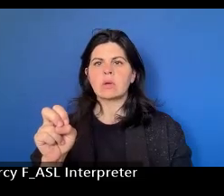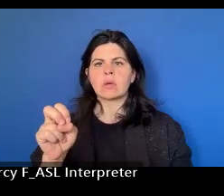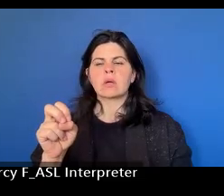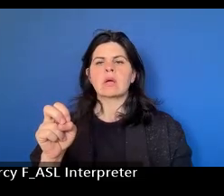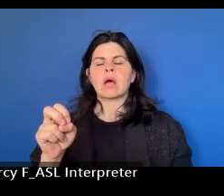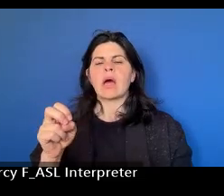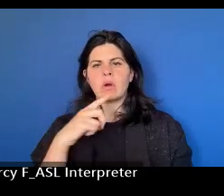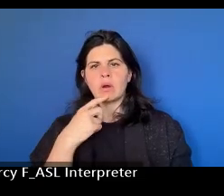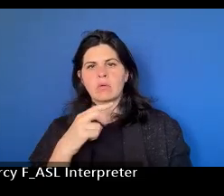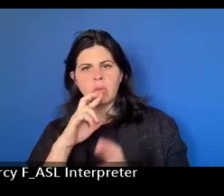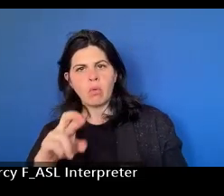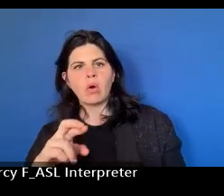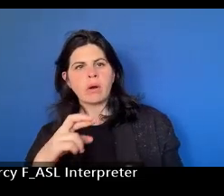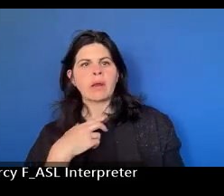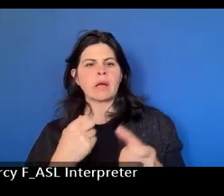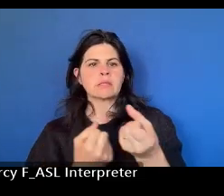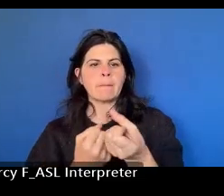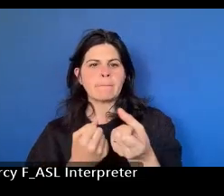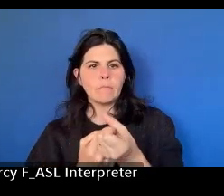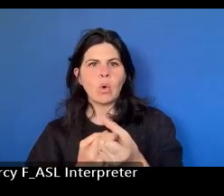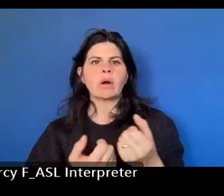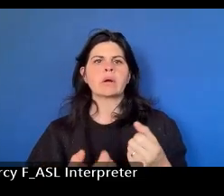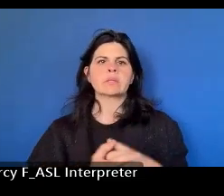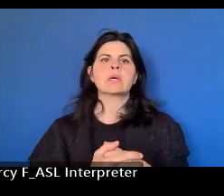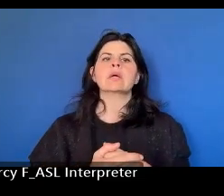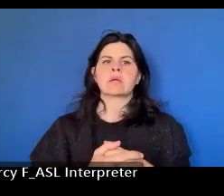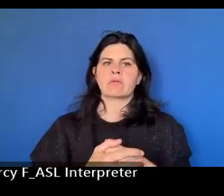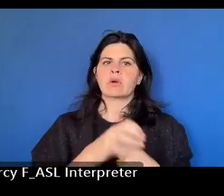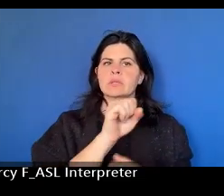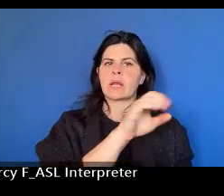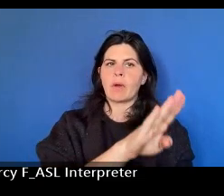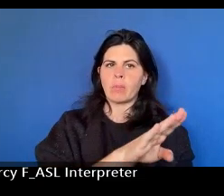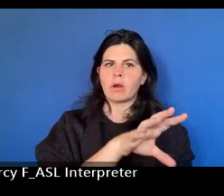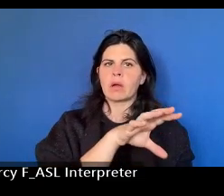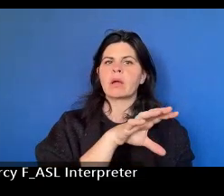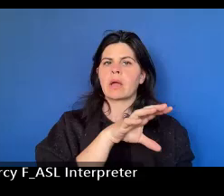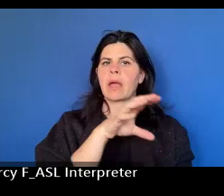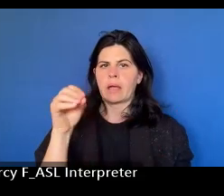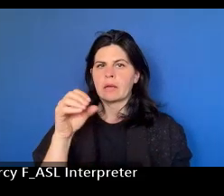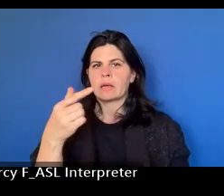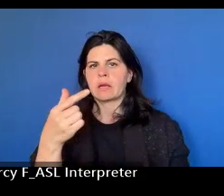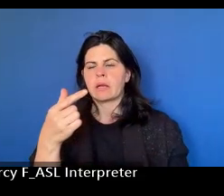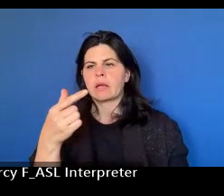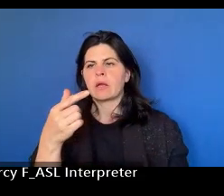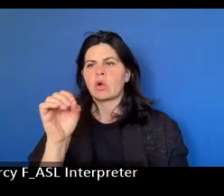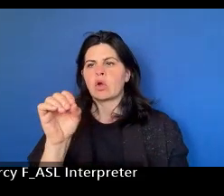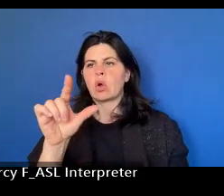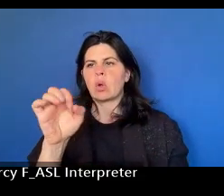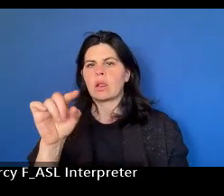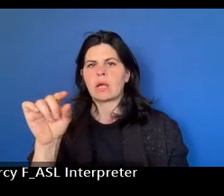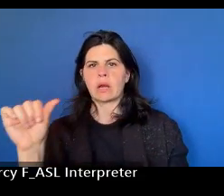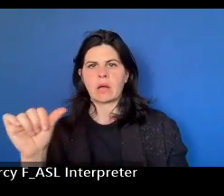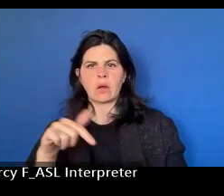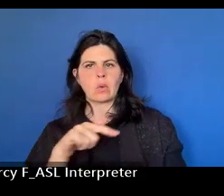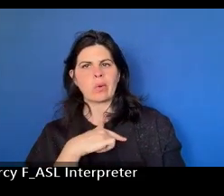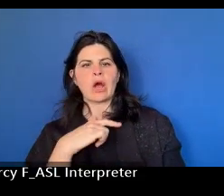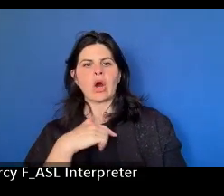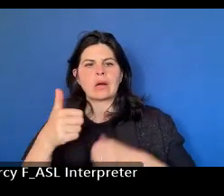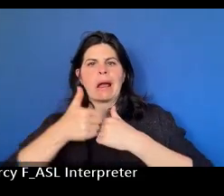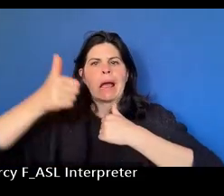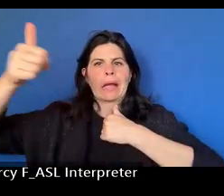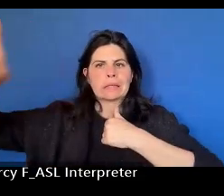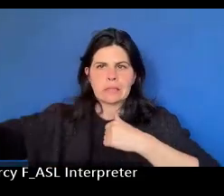included, as well as the zones in Goleta. Our area is secluded from utility lines generally. We're pretty isolated,